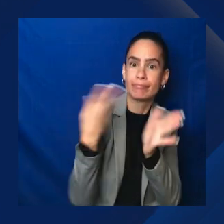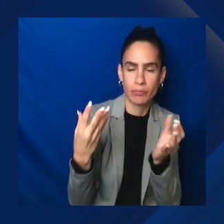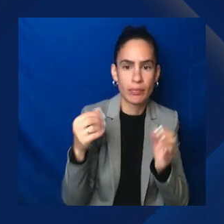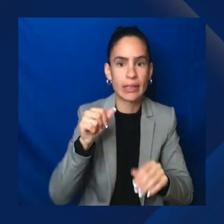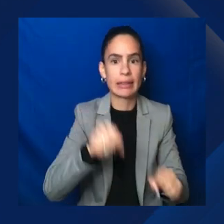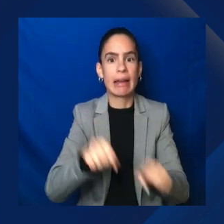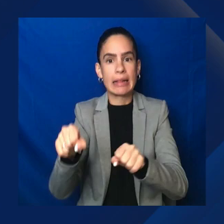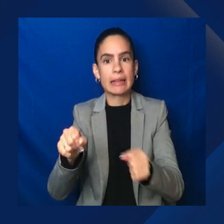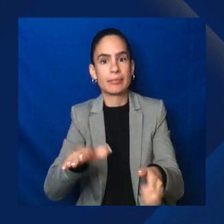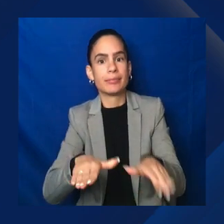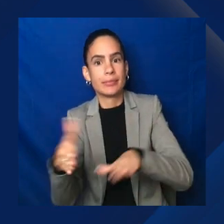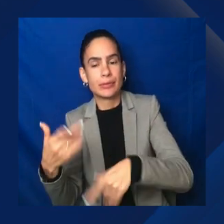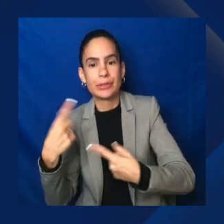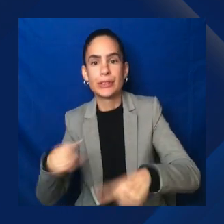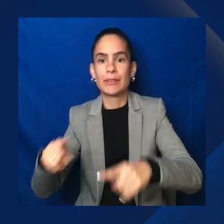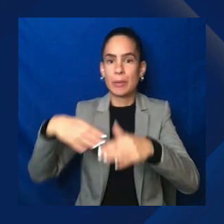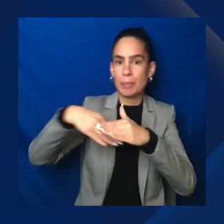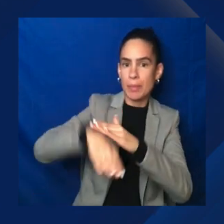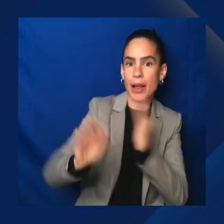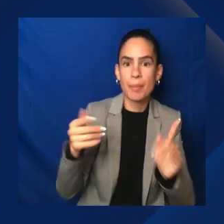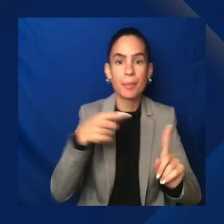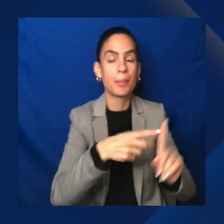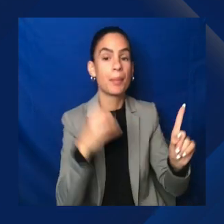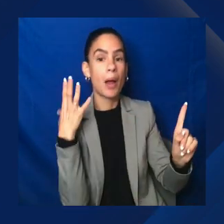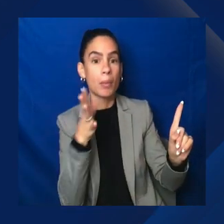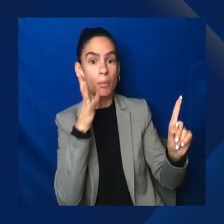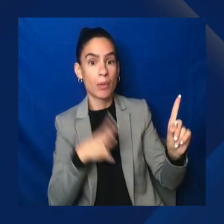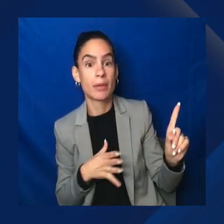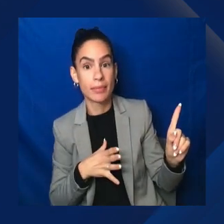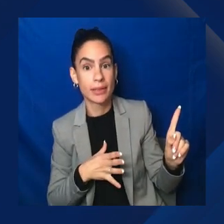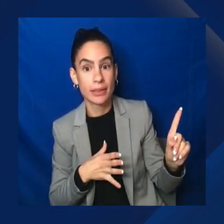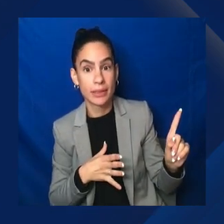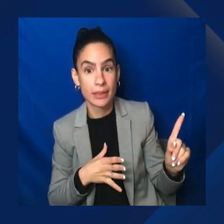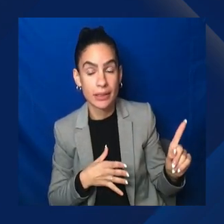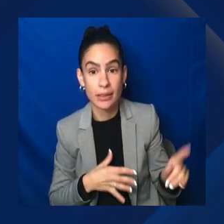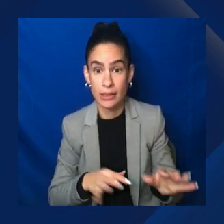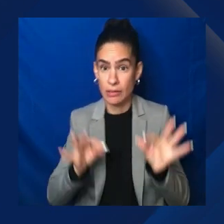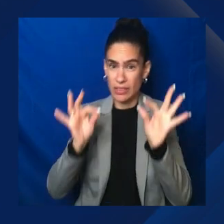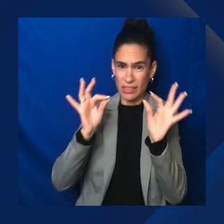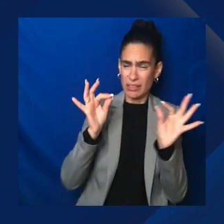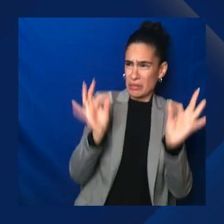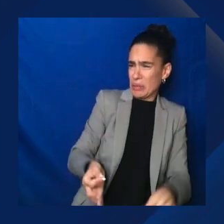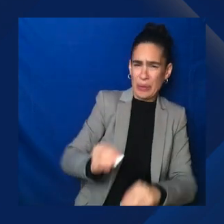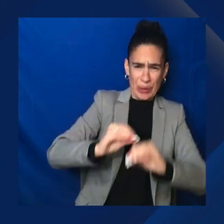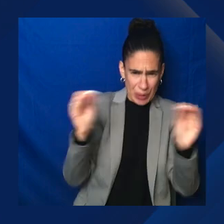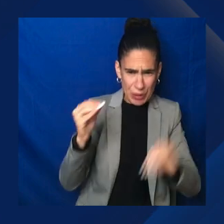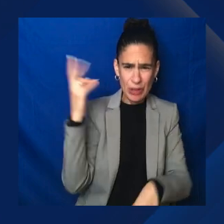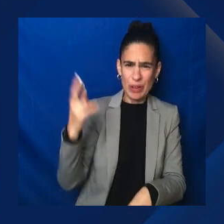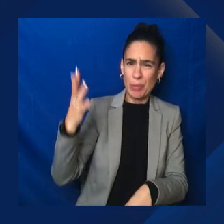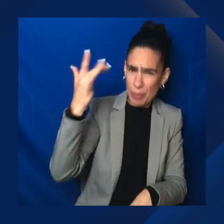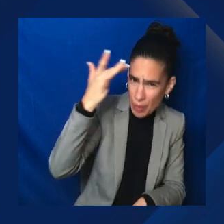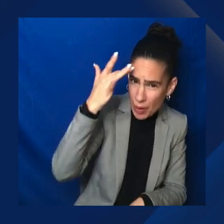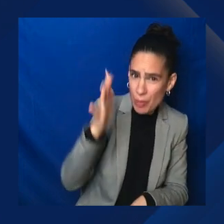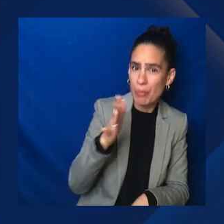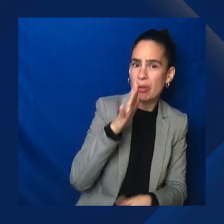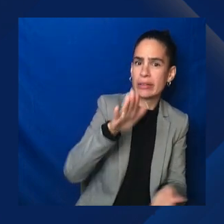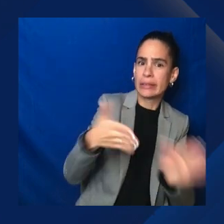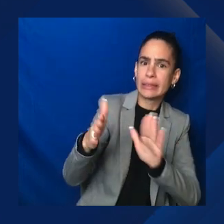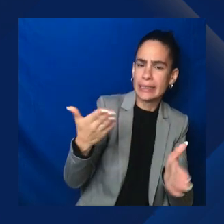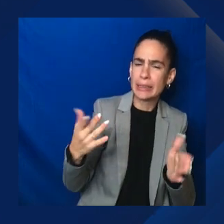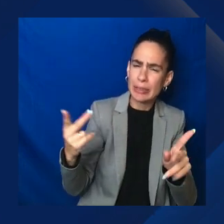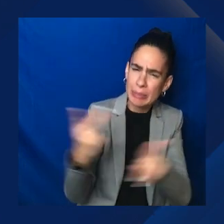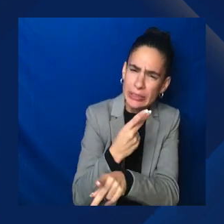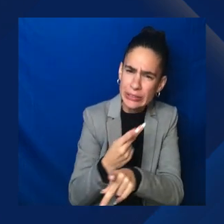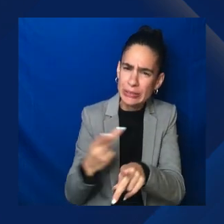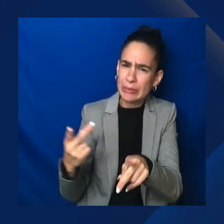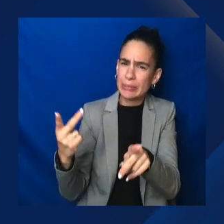women. There is certainly no reason that maternal mortality rates should be getting worse with more women dying in